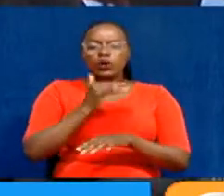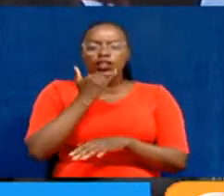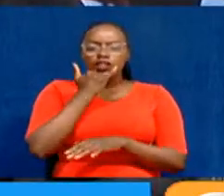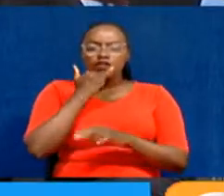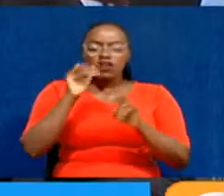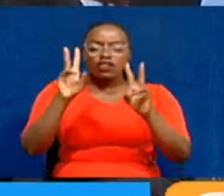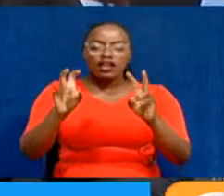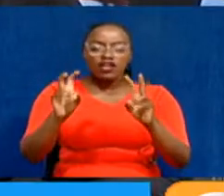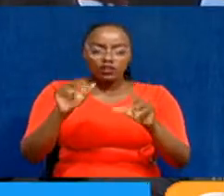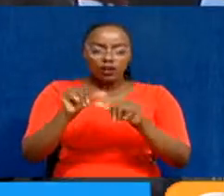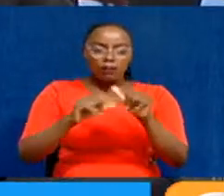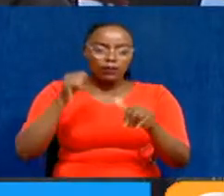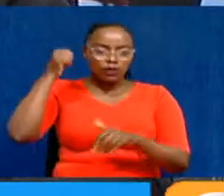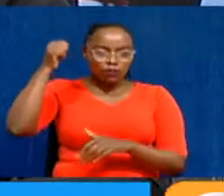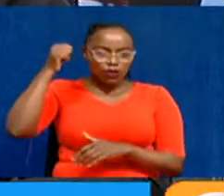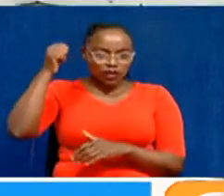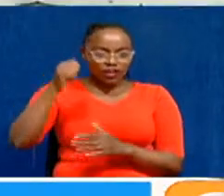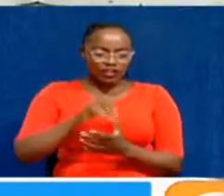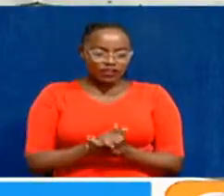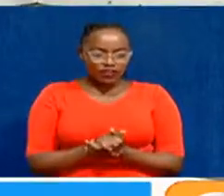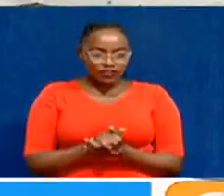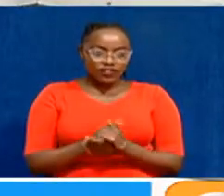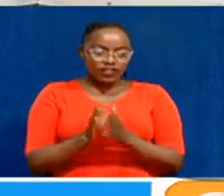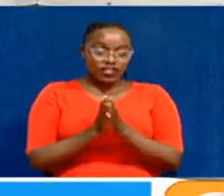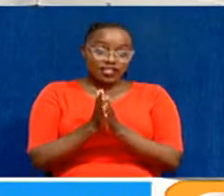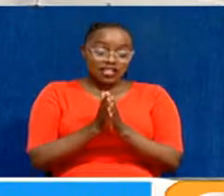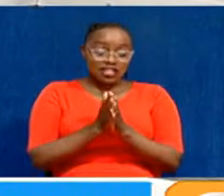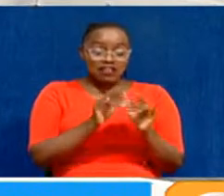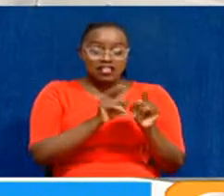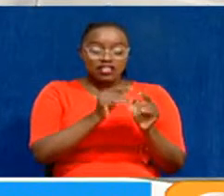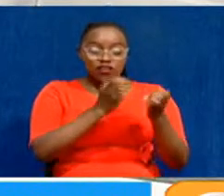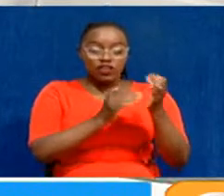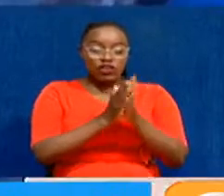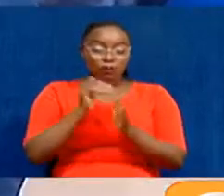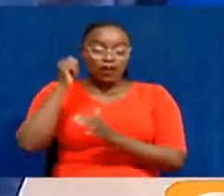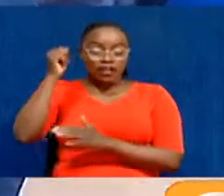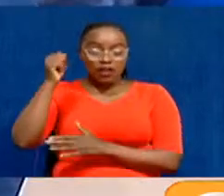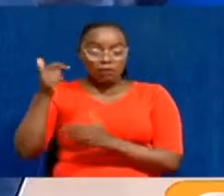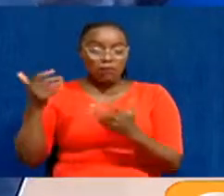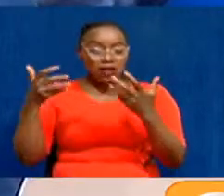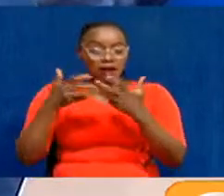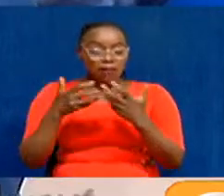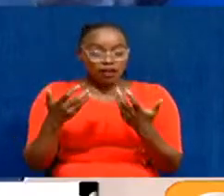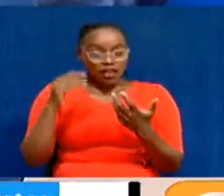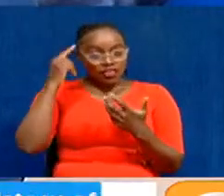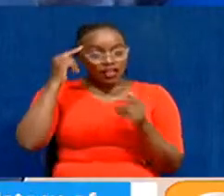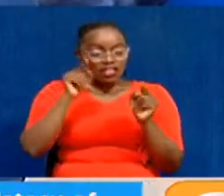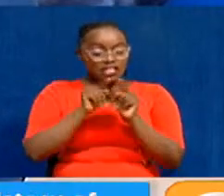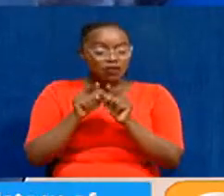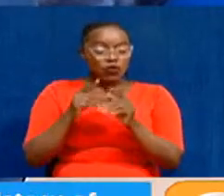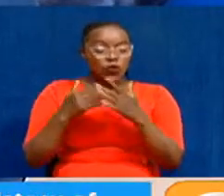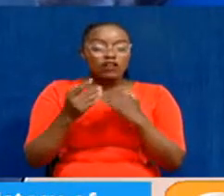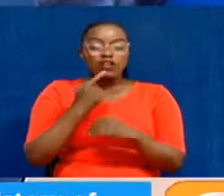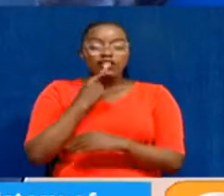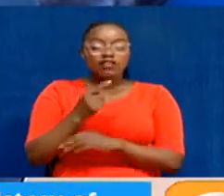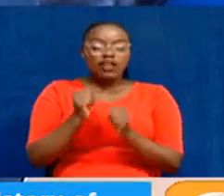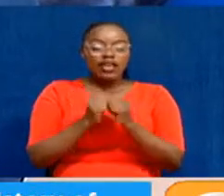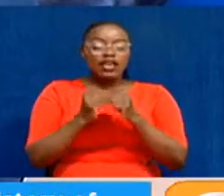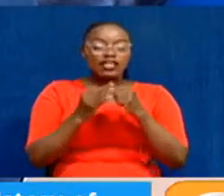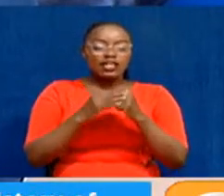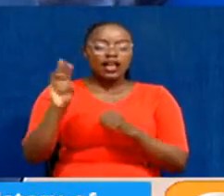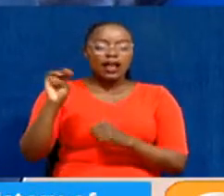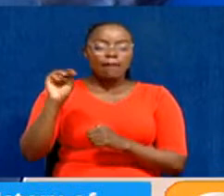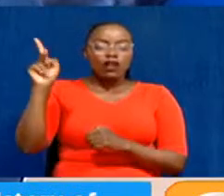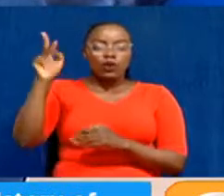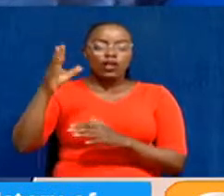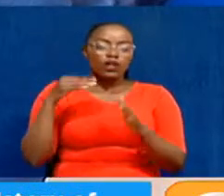when it came to politics. It would seem, a mixed bag for him with economy and politics. I mean, I think, just to buttress what you're saying, 18 million